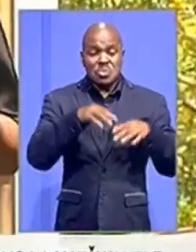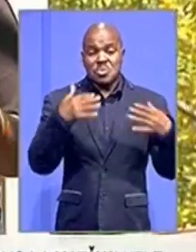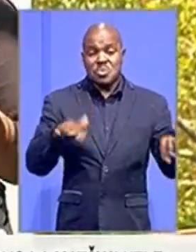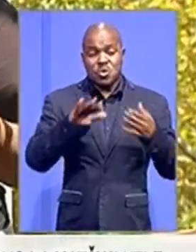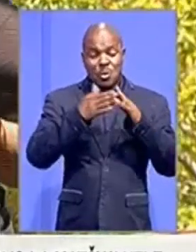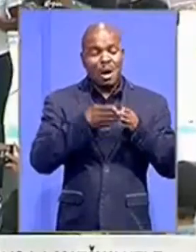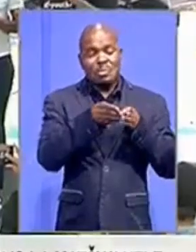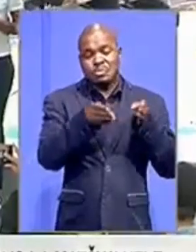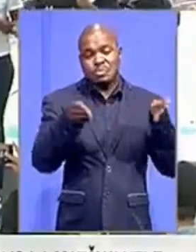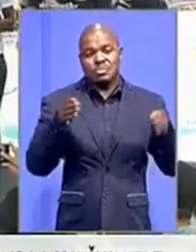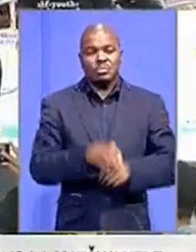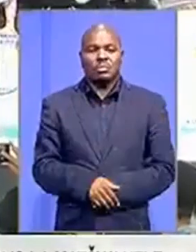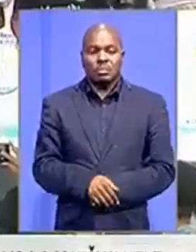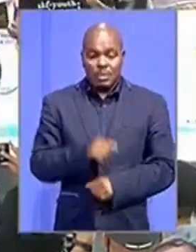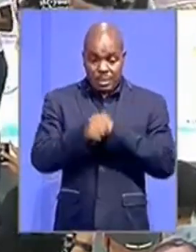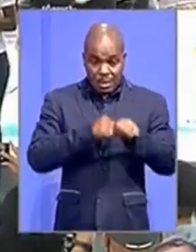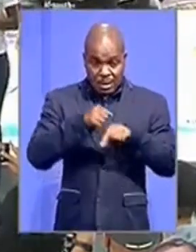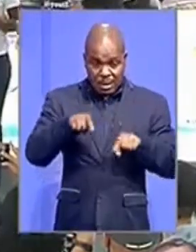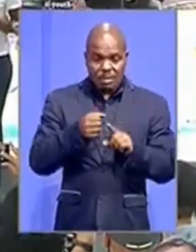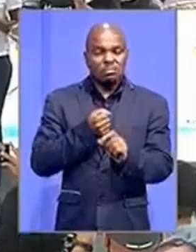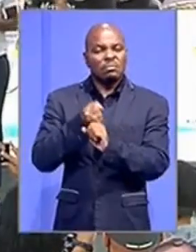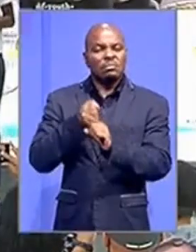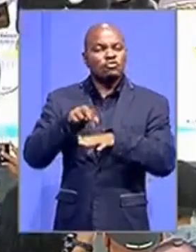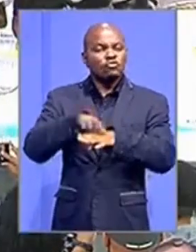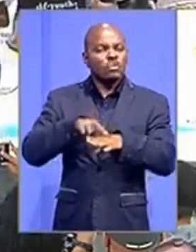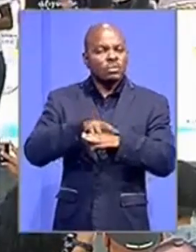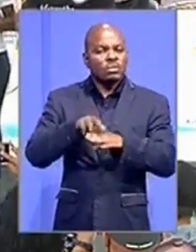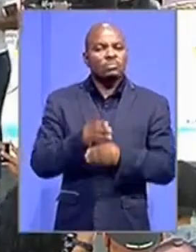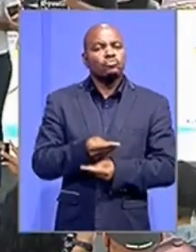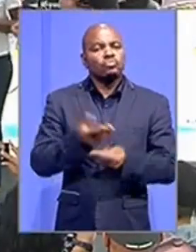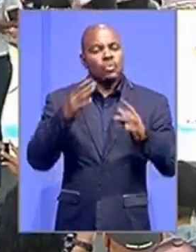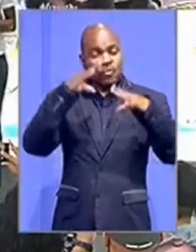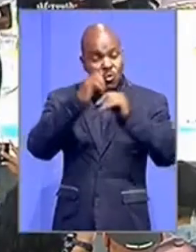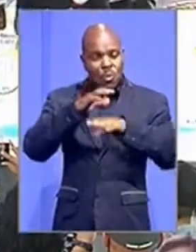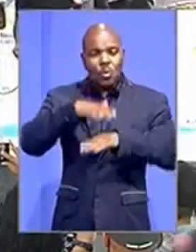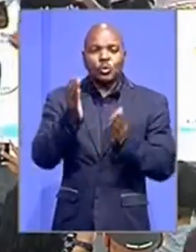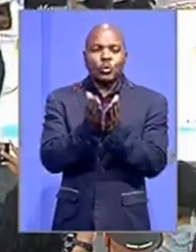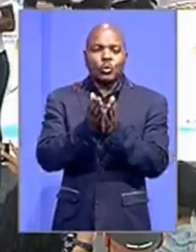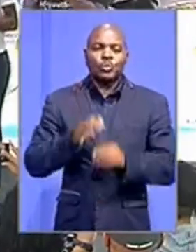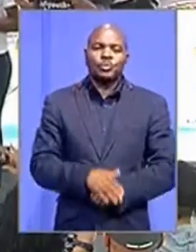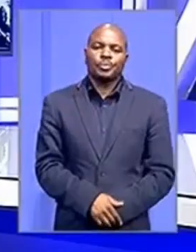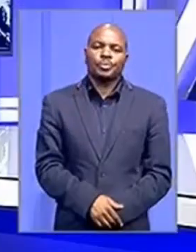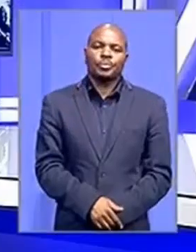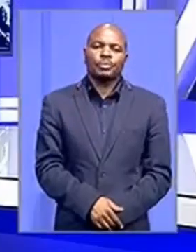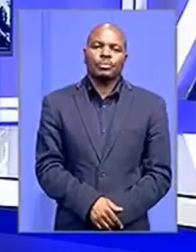our society. Lenyaga le solo la olwantsha ghetollo le tsepa mishima ikutlo dikolong.